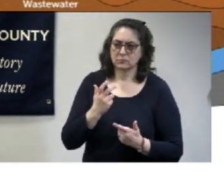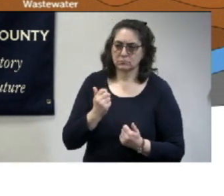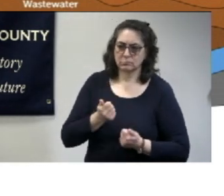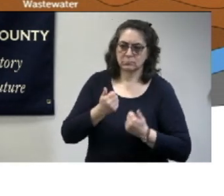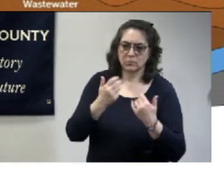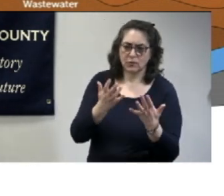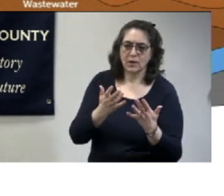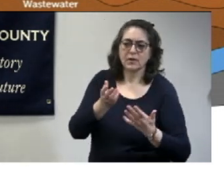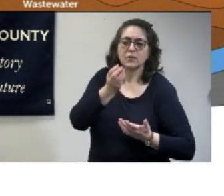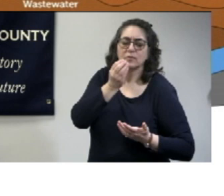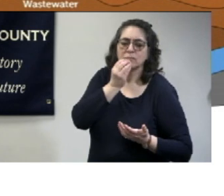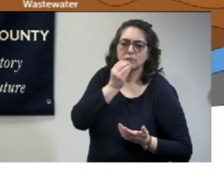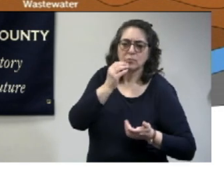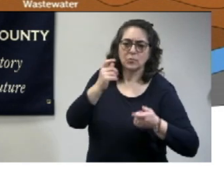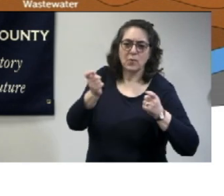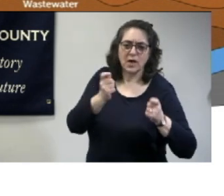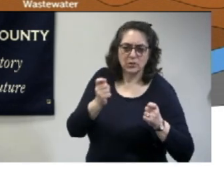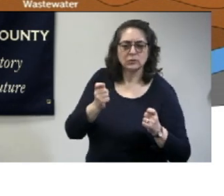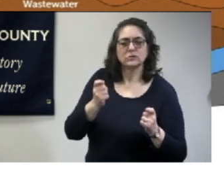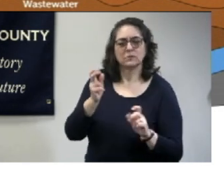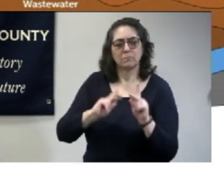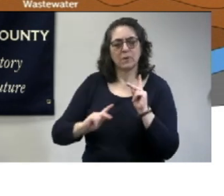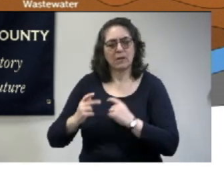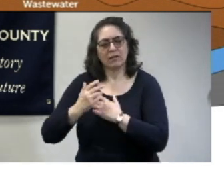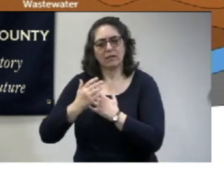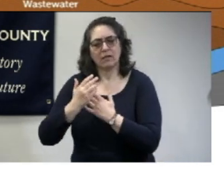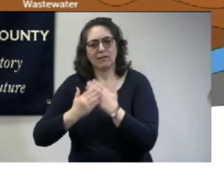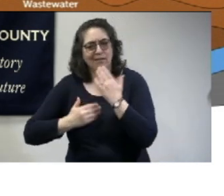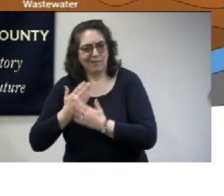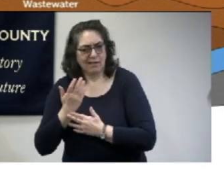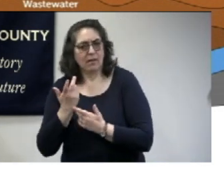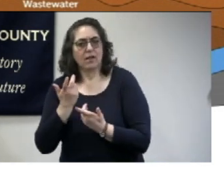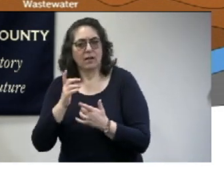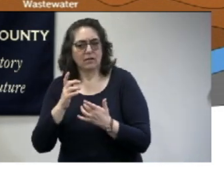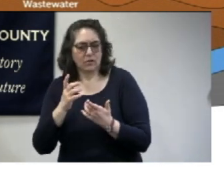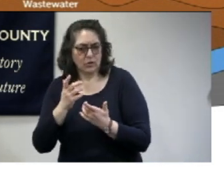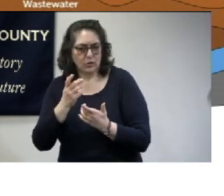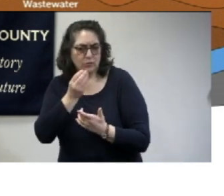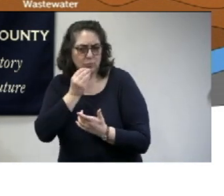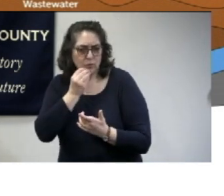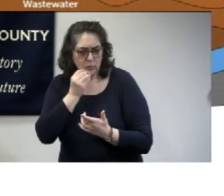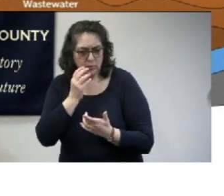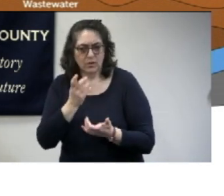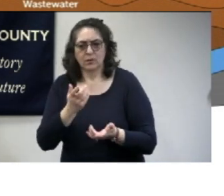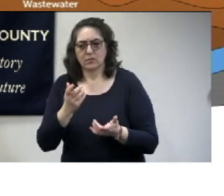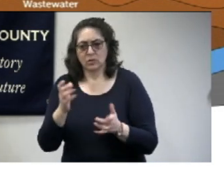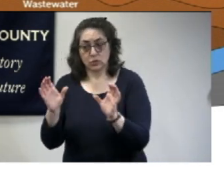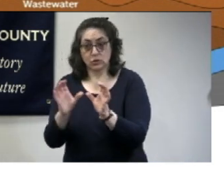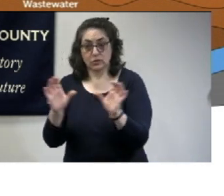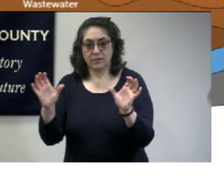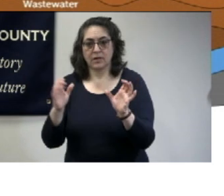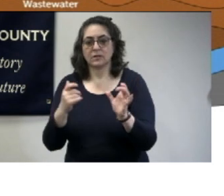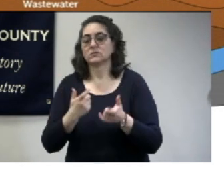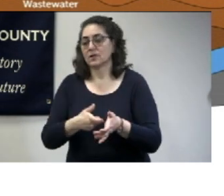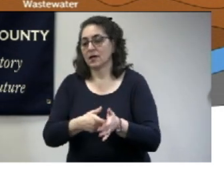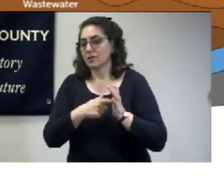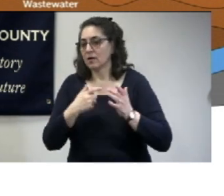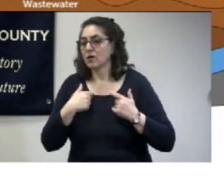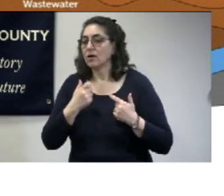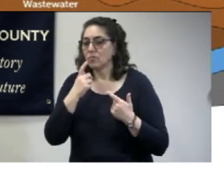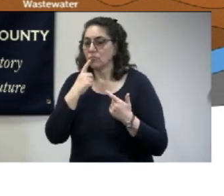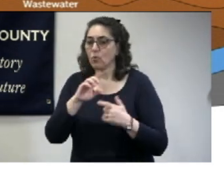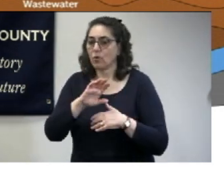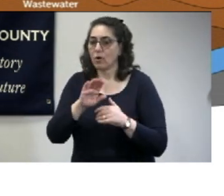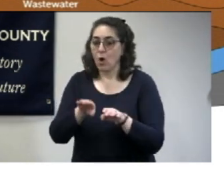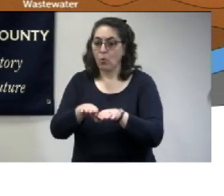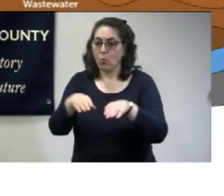food managers and food handler certifications. So there's a requirement for all the food establishments to have